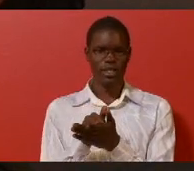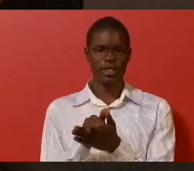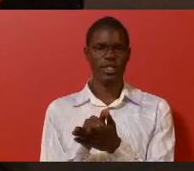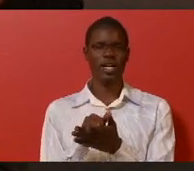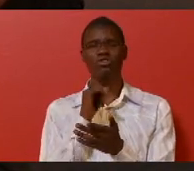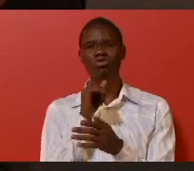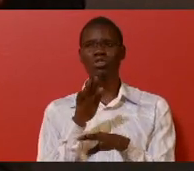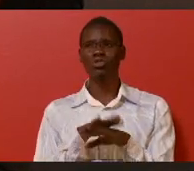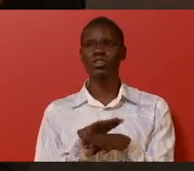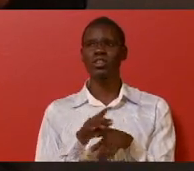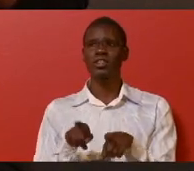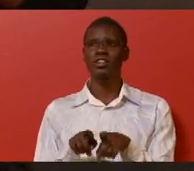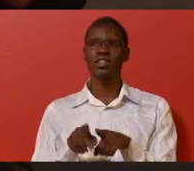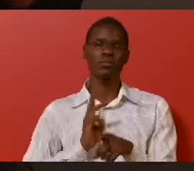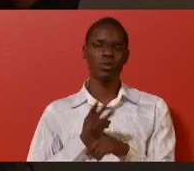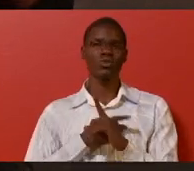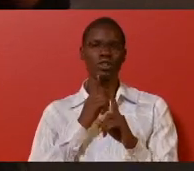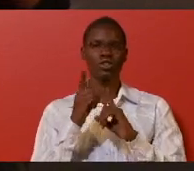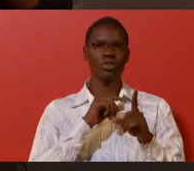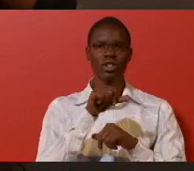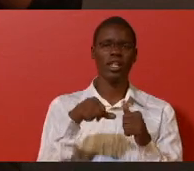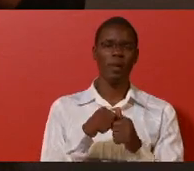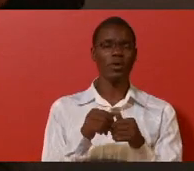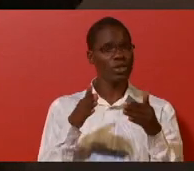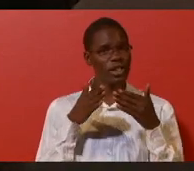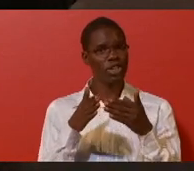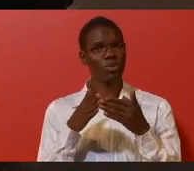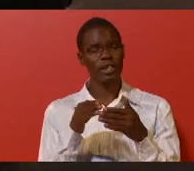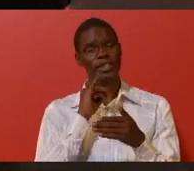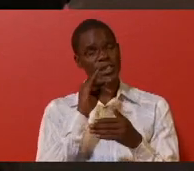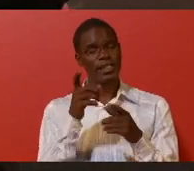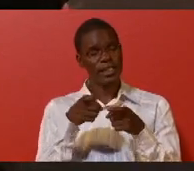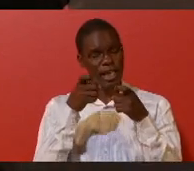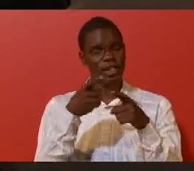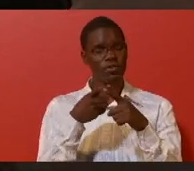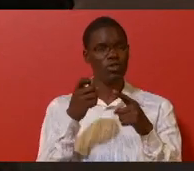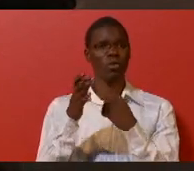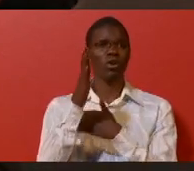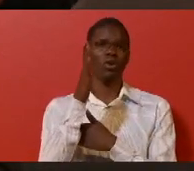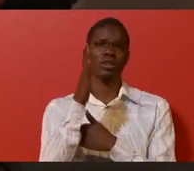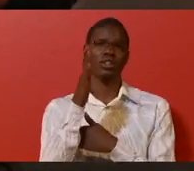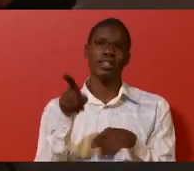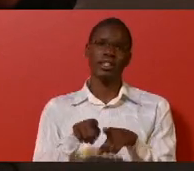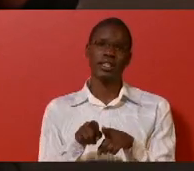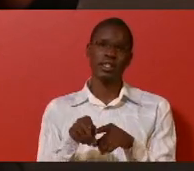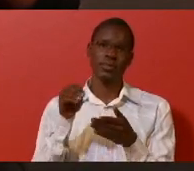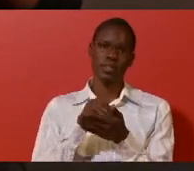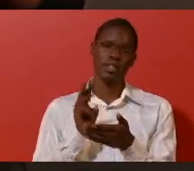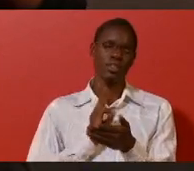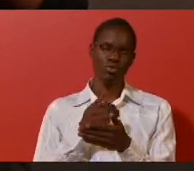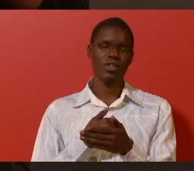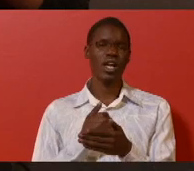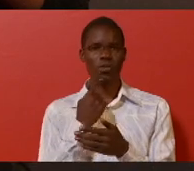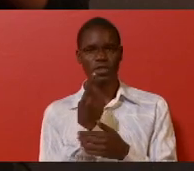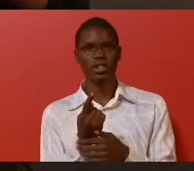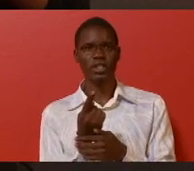offensive. And remember, we're talking about the fact that sexuality is a gift from God. Again, we have said